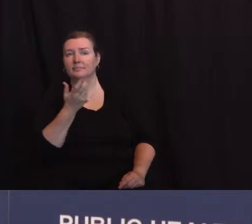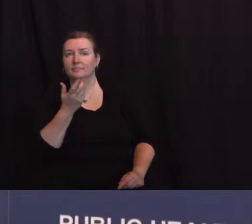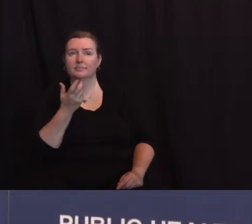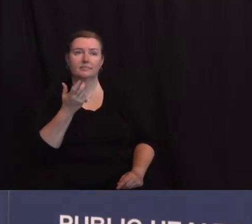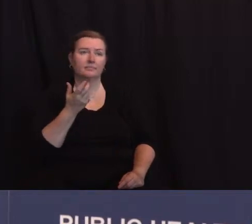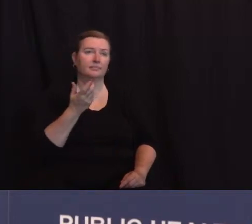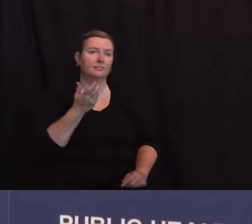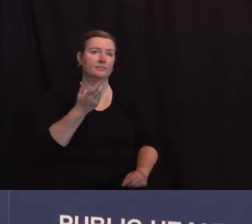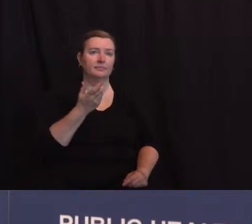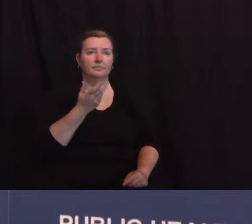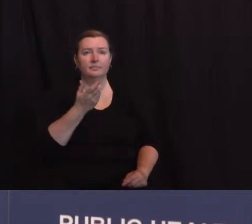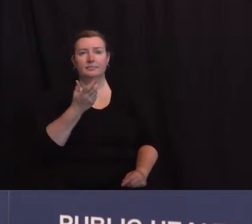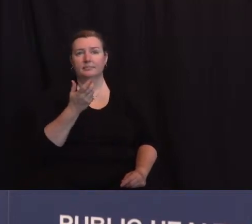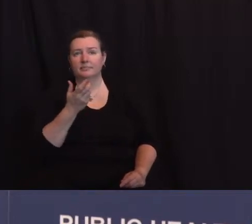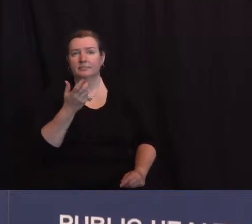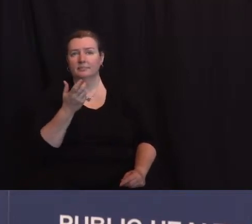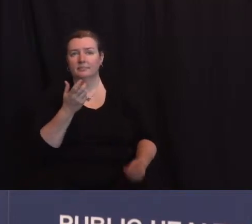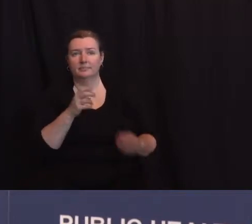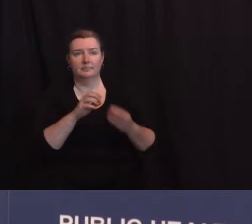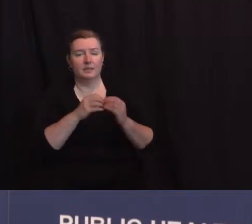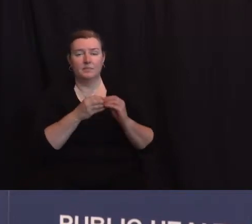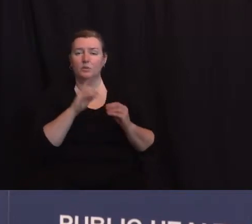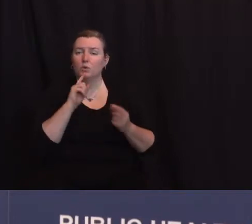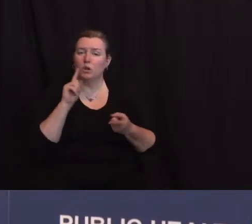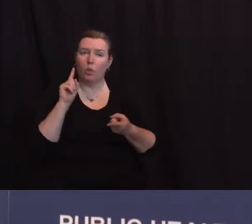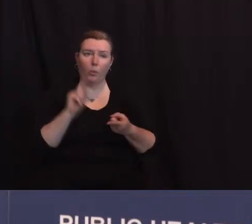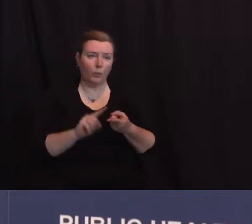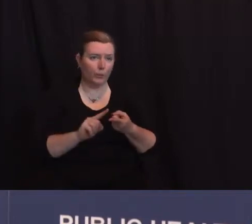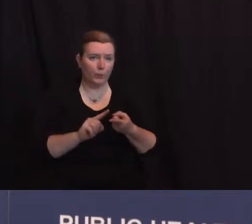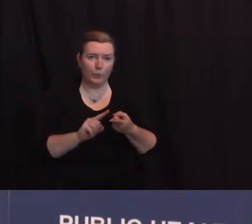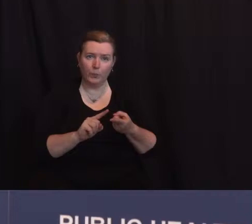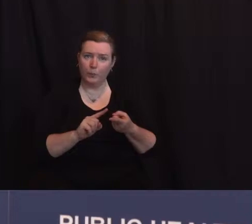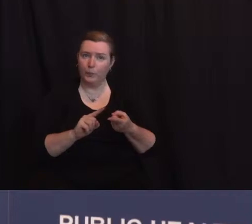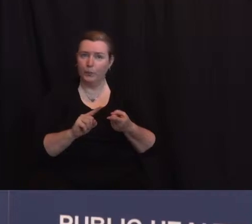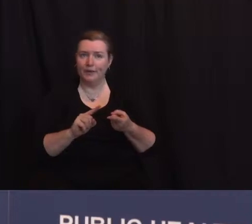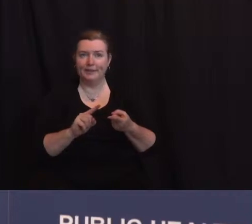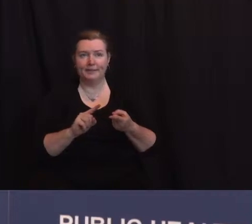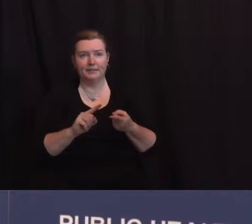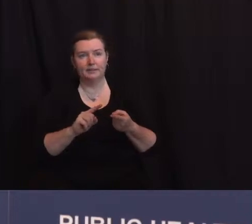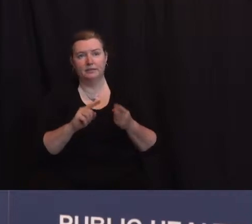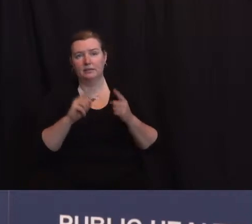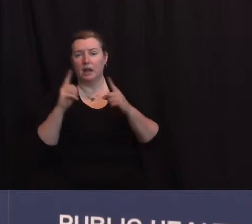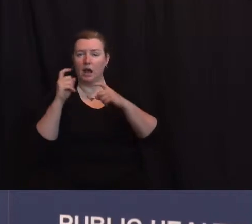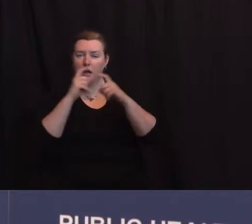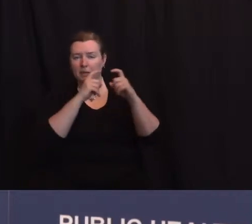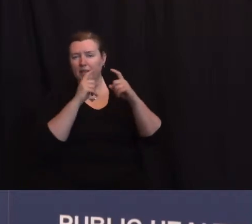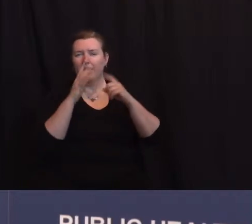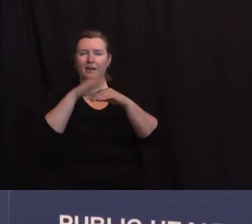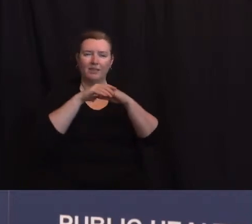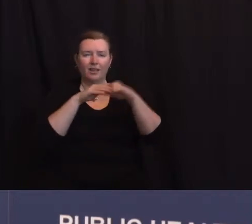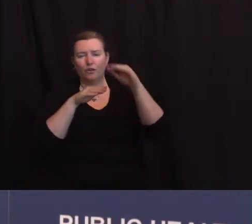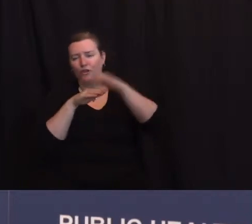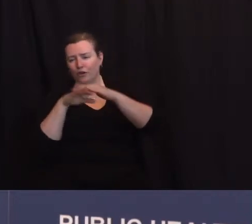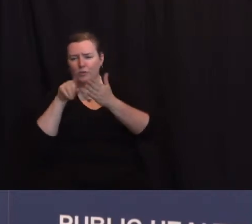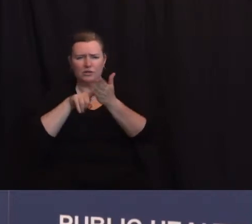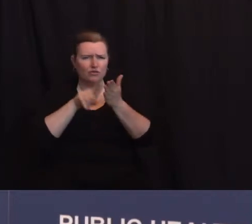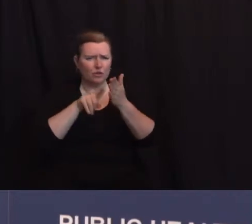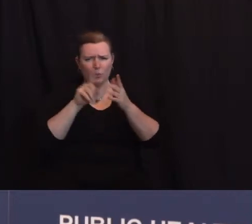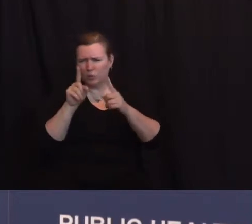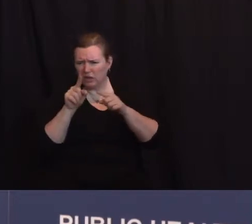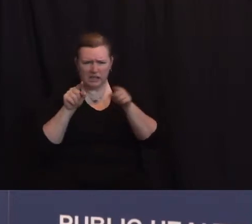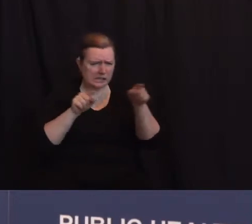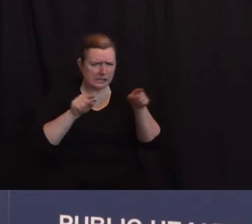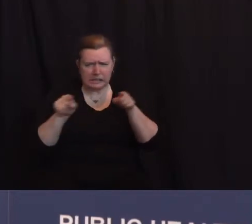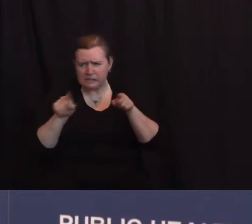both because the numbers are so low and because there are confounding factors there, I really don't want to say them, because it would give a misunderstanding